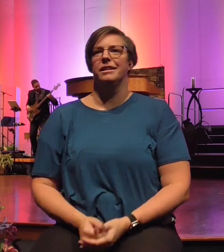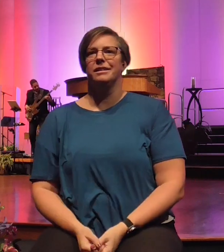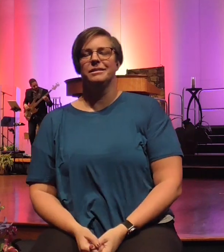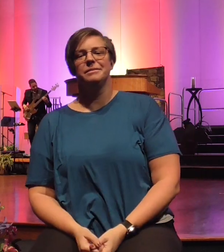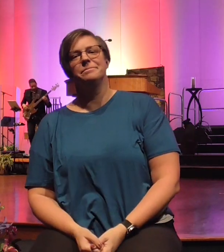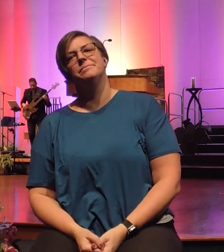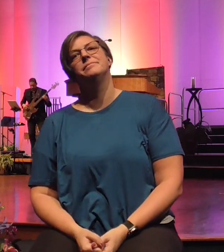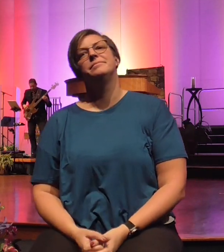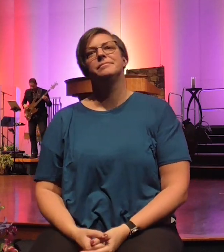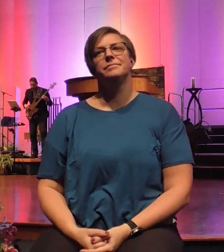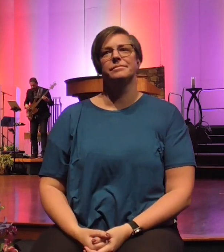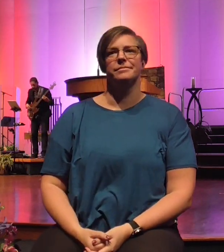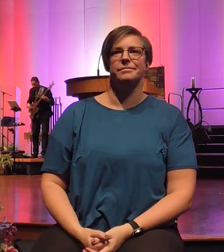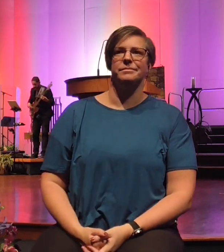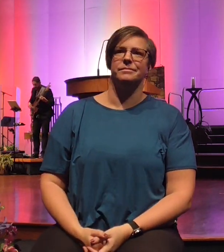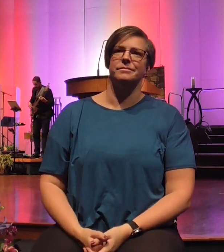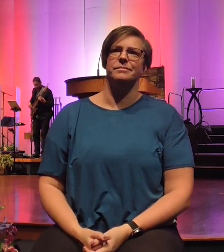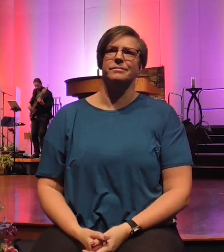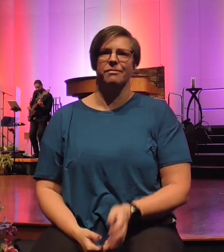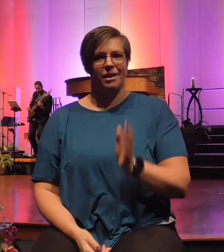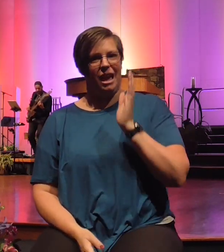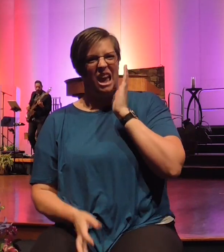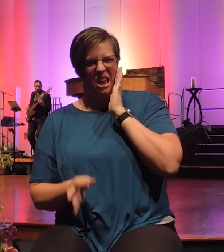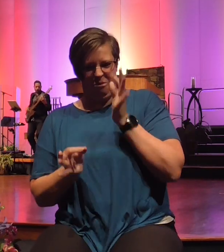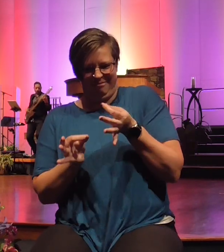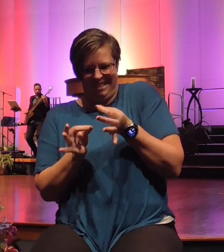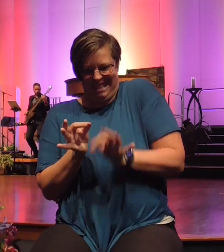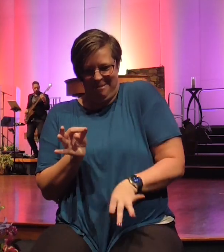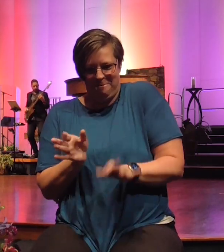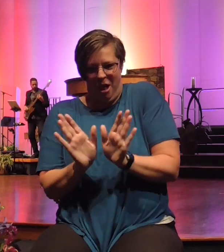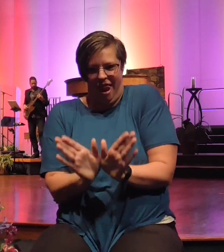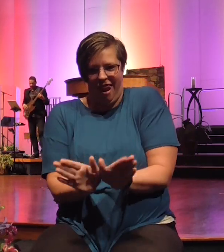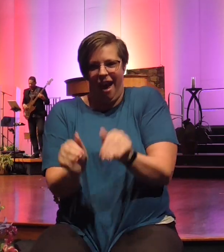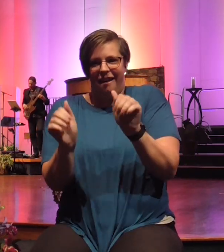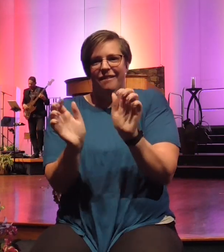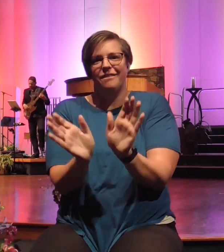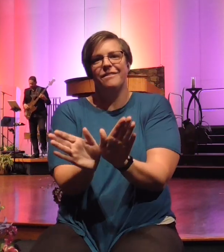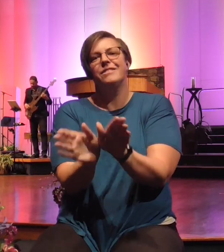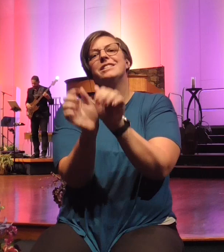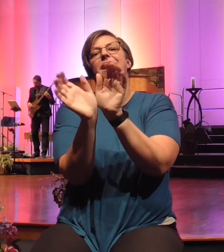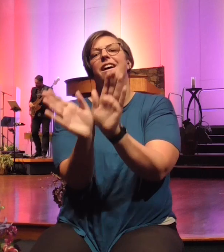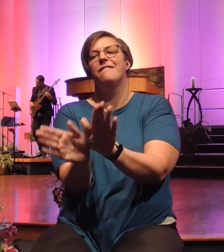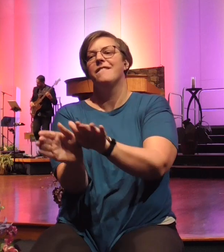fly. I will lift off and